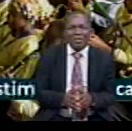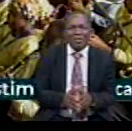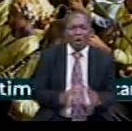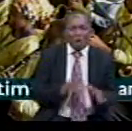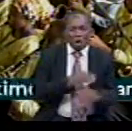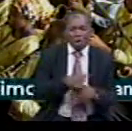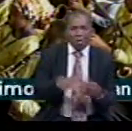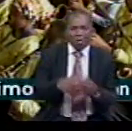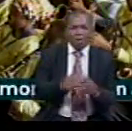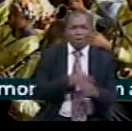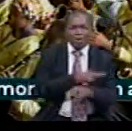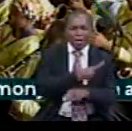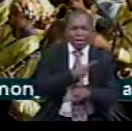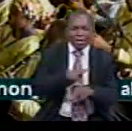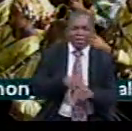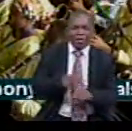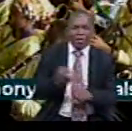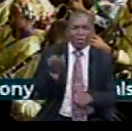All the